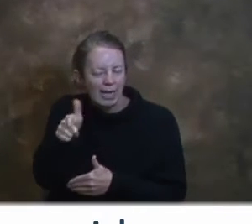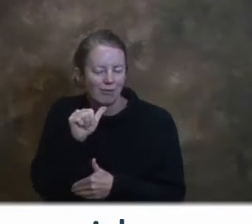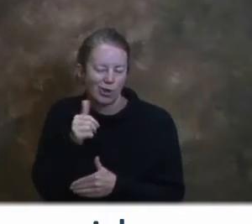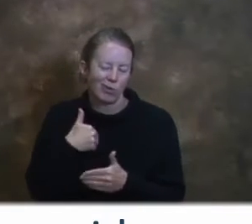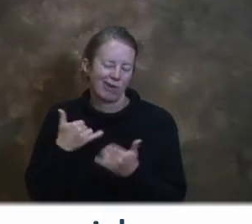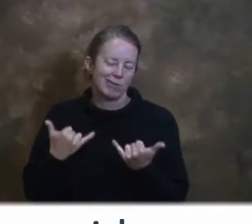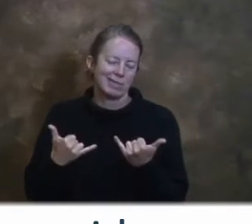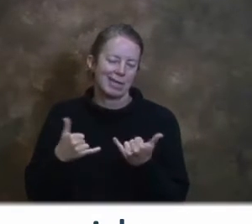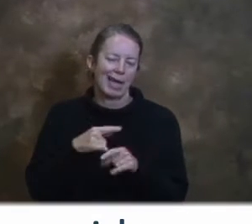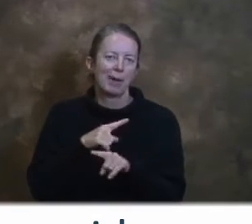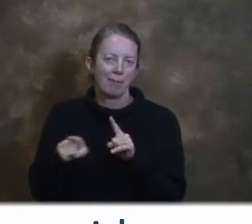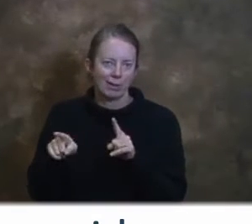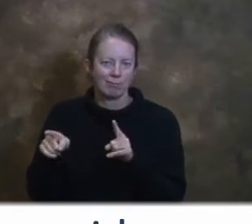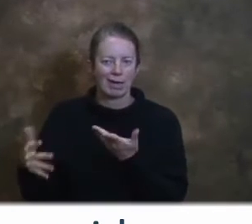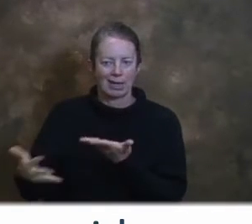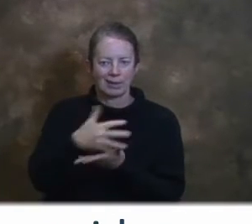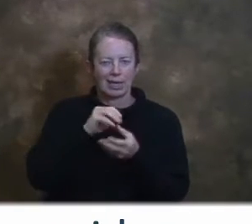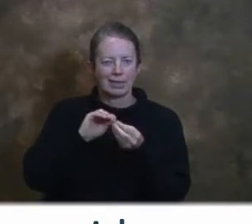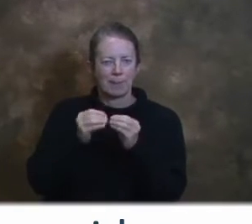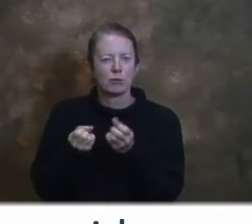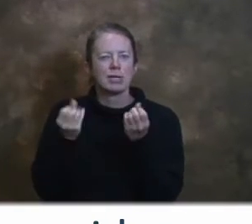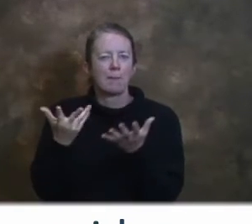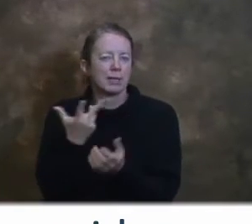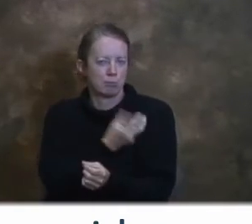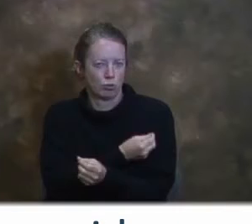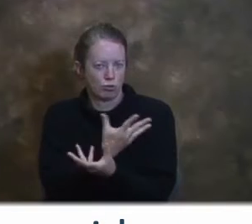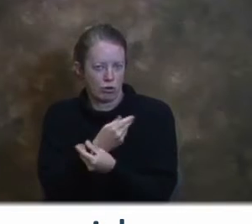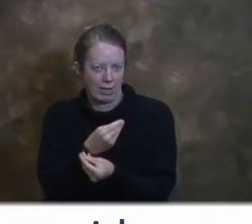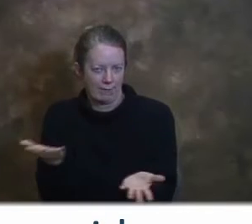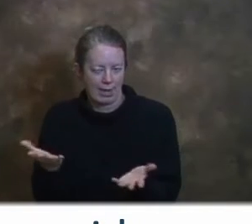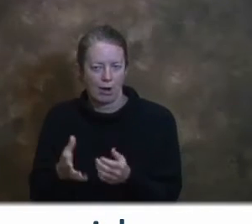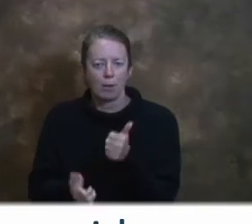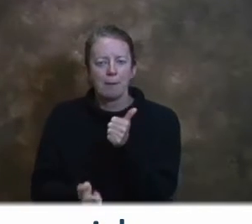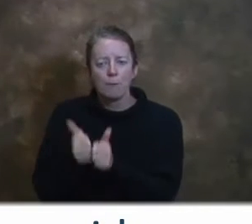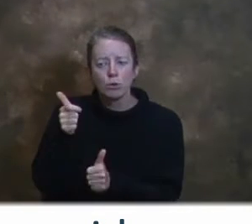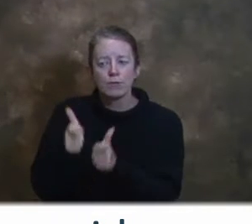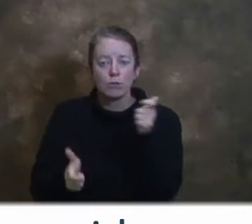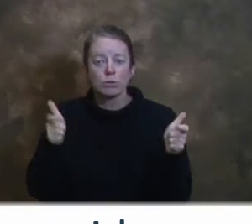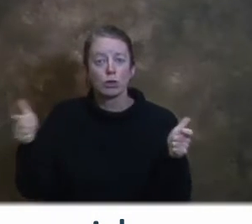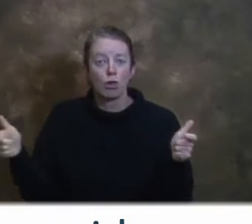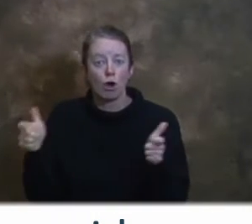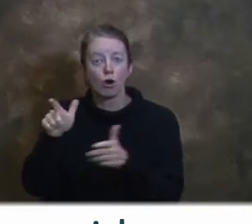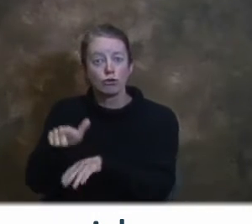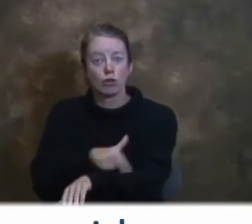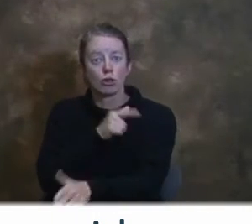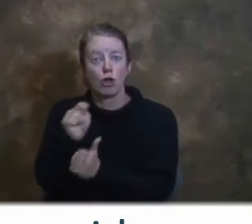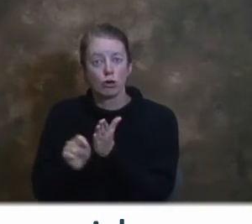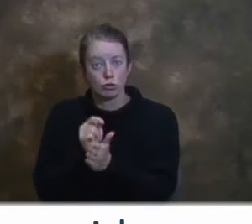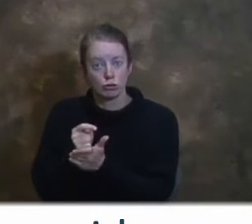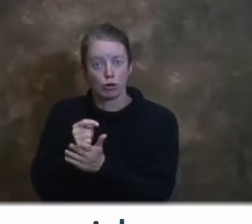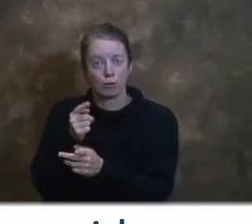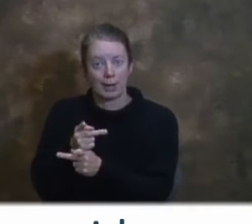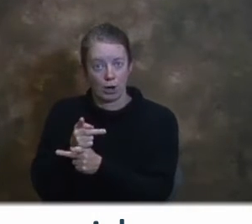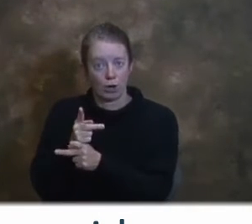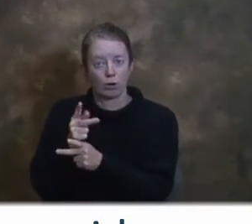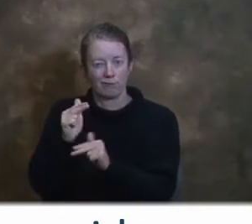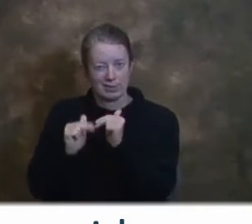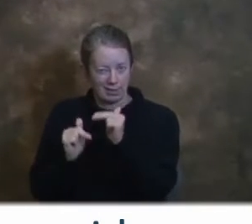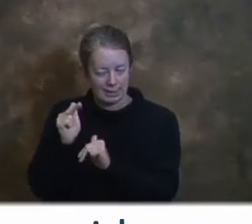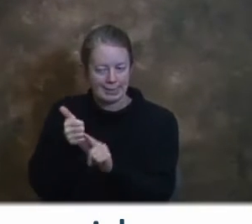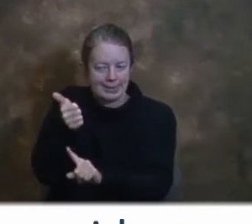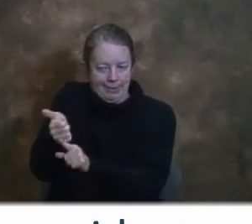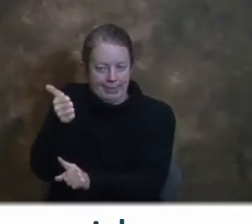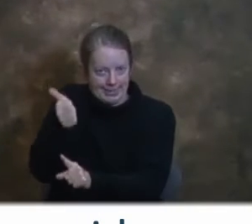done that were boosters for that. And then what we found is many of the large long-term care facilities have taken care of that